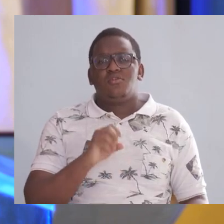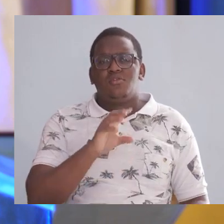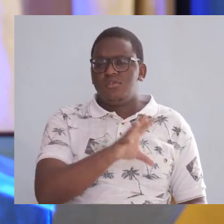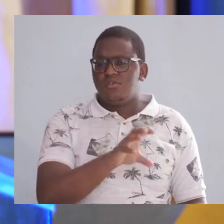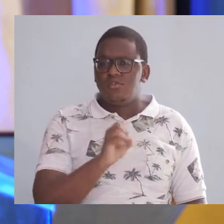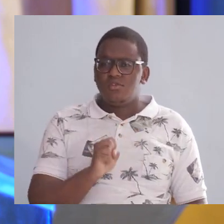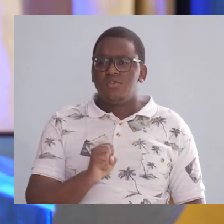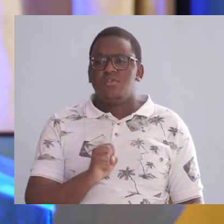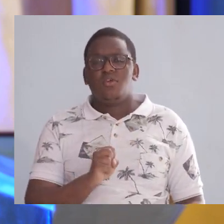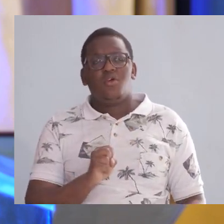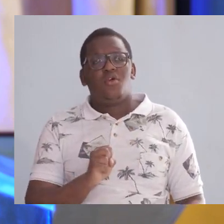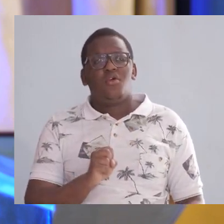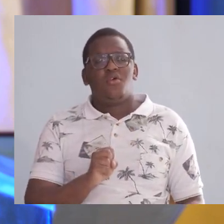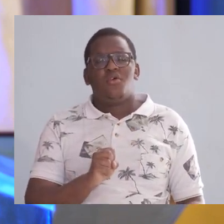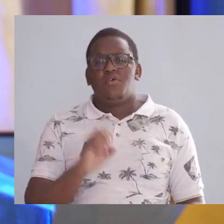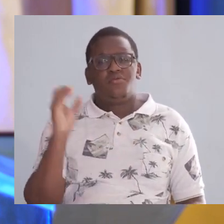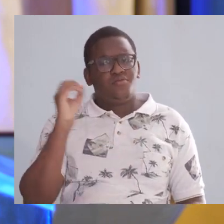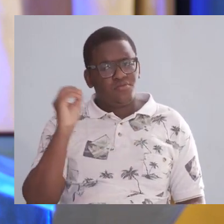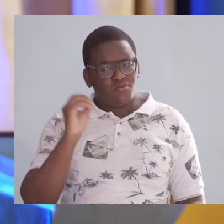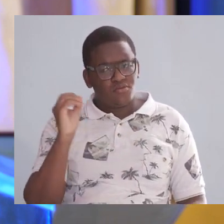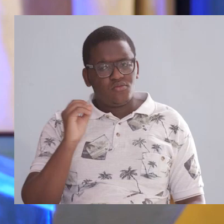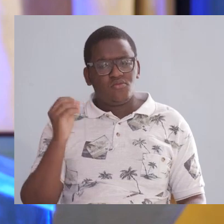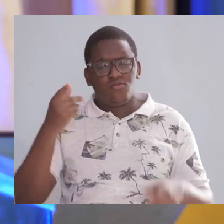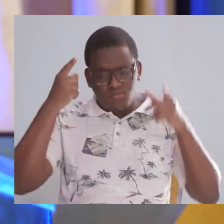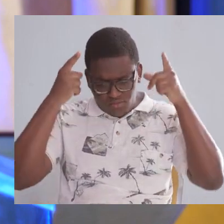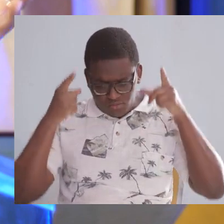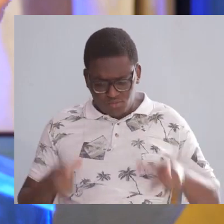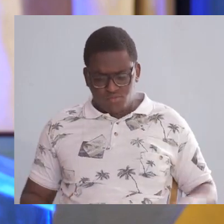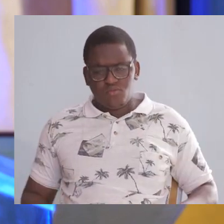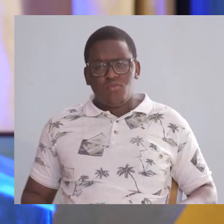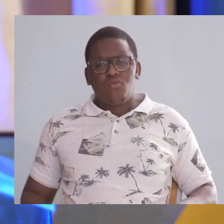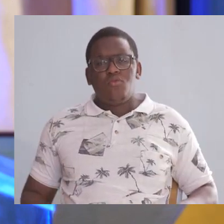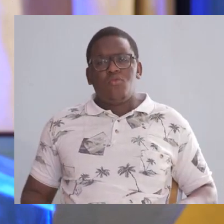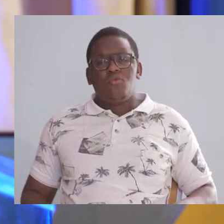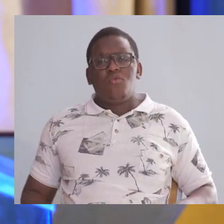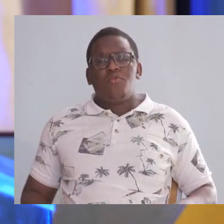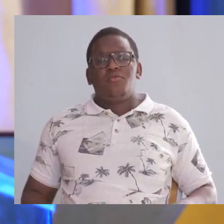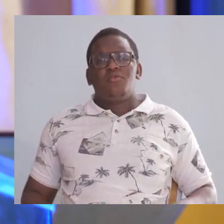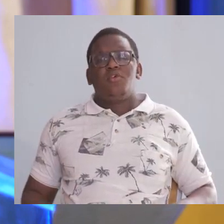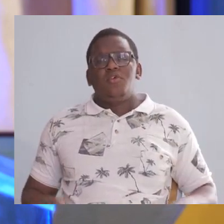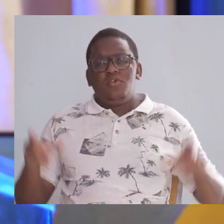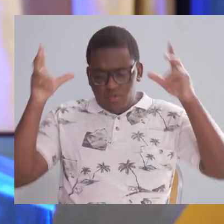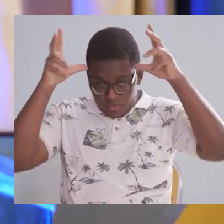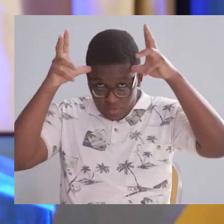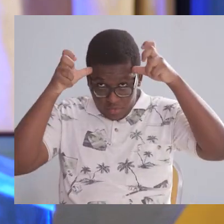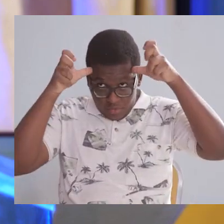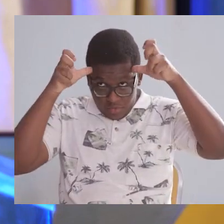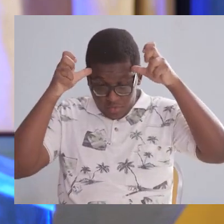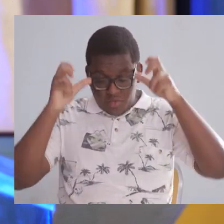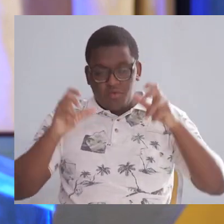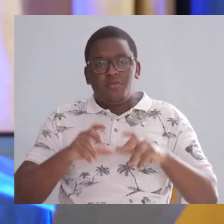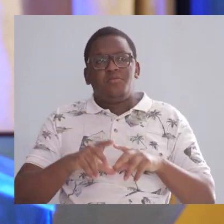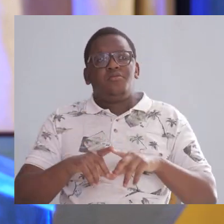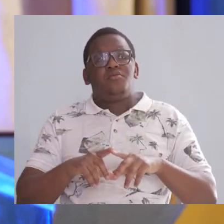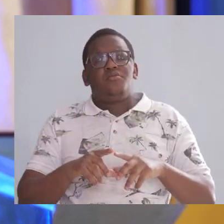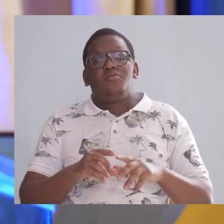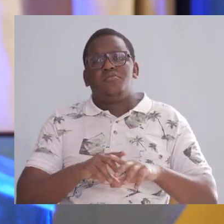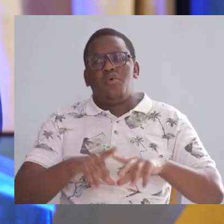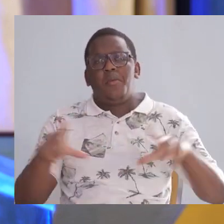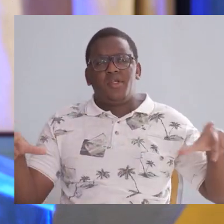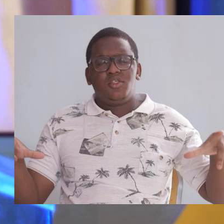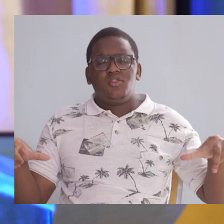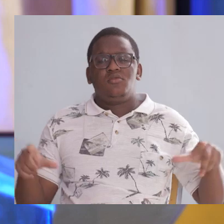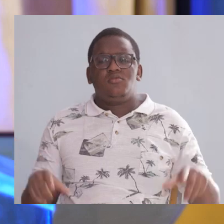wealth, but not to touch him as an individual. The devil descended on Job's property, and in one day,